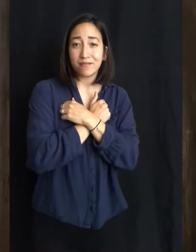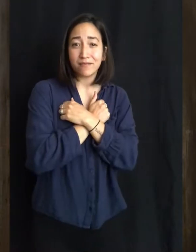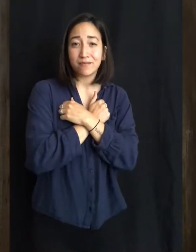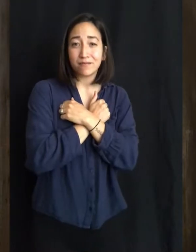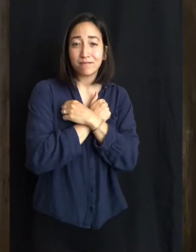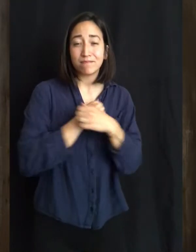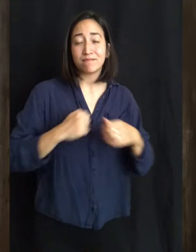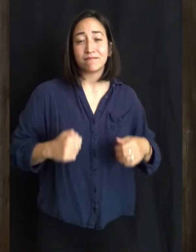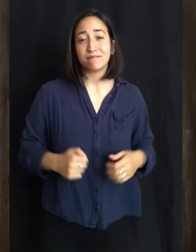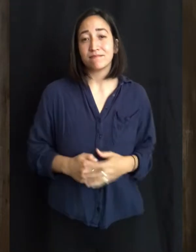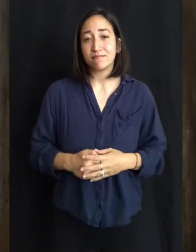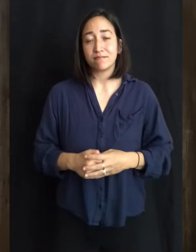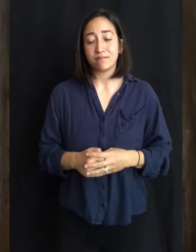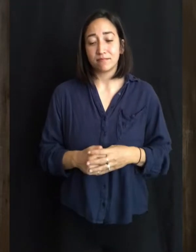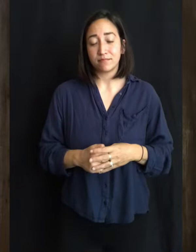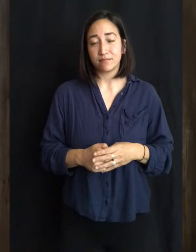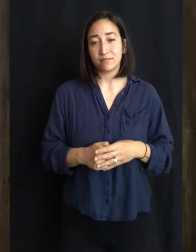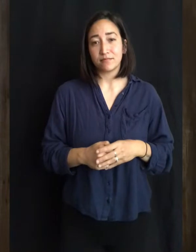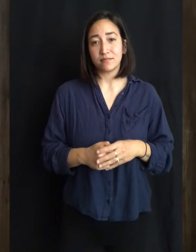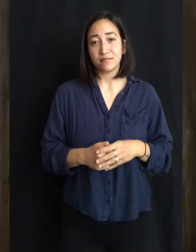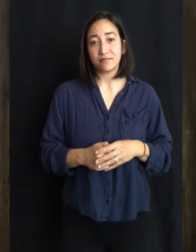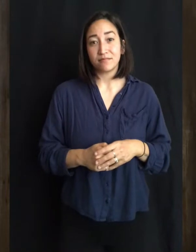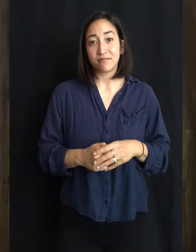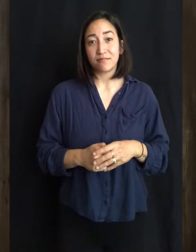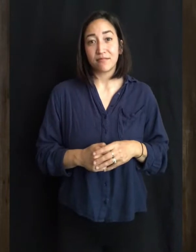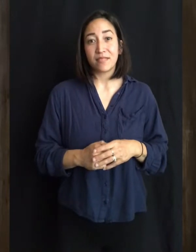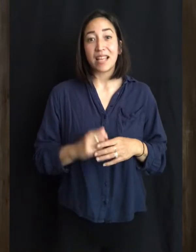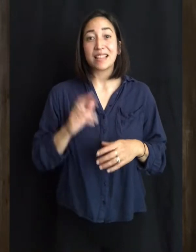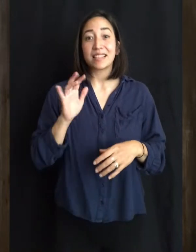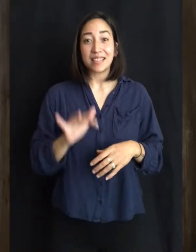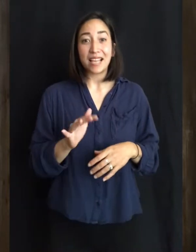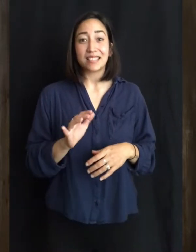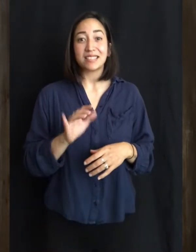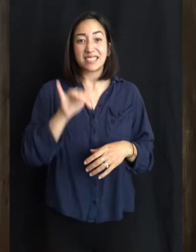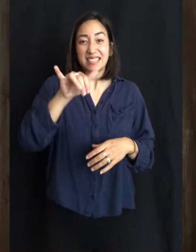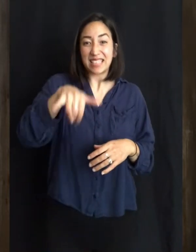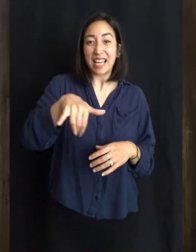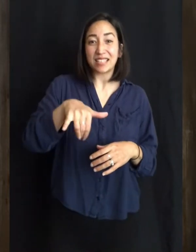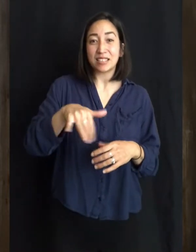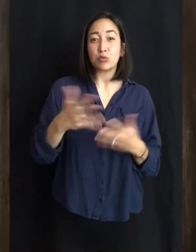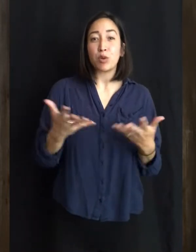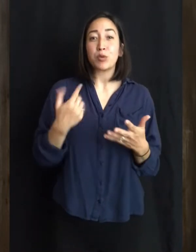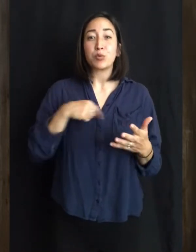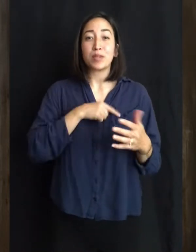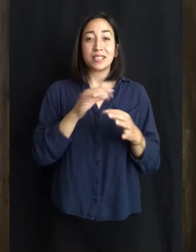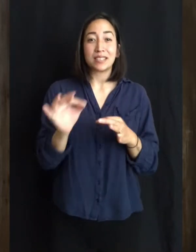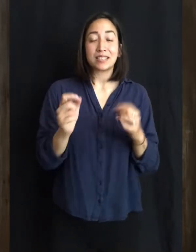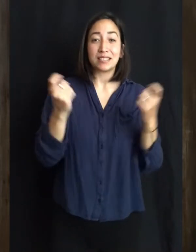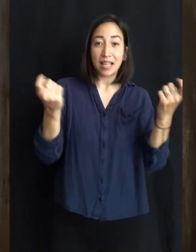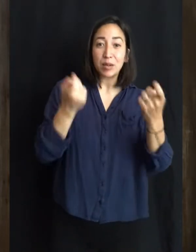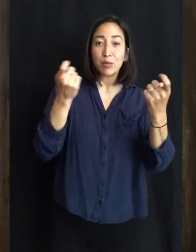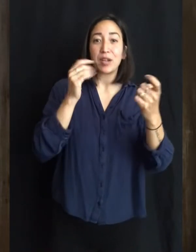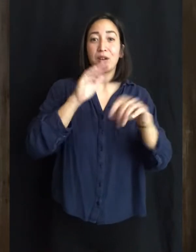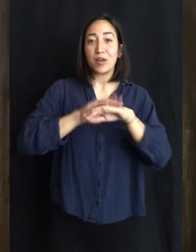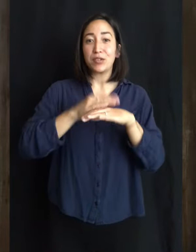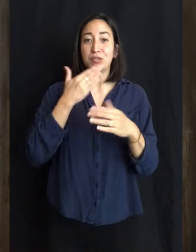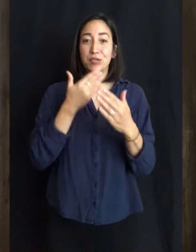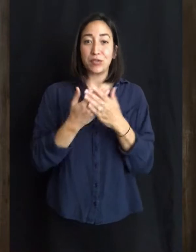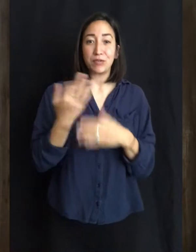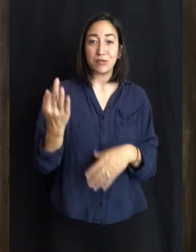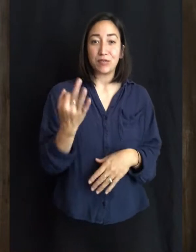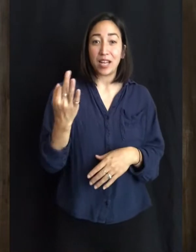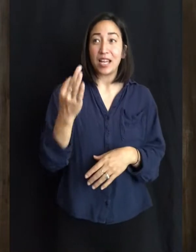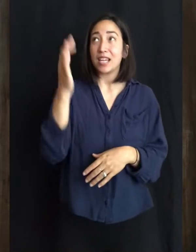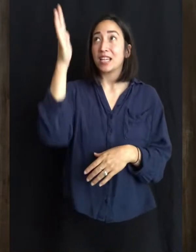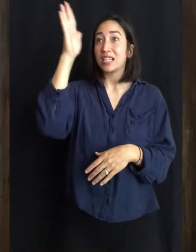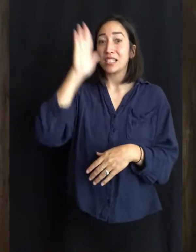God. He still loved us. This is what we celebrate on Good Friday, that God